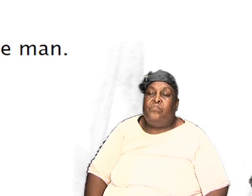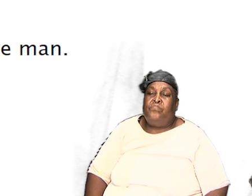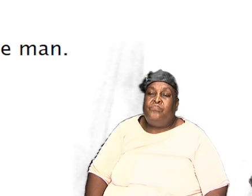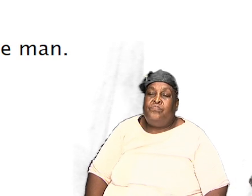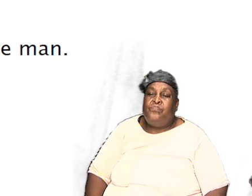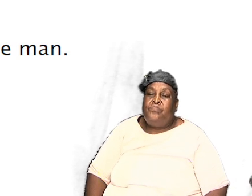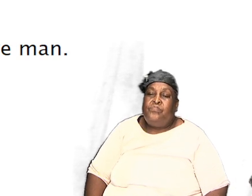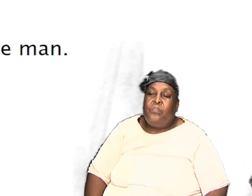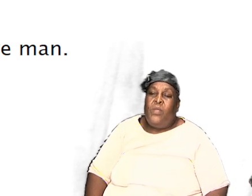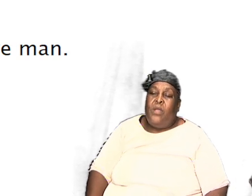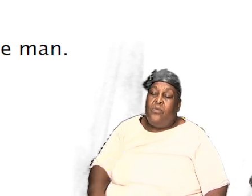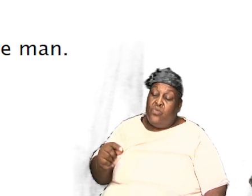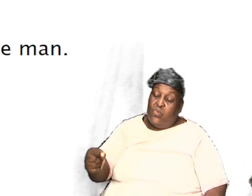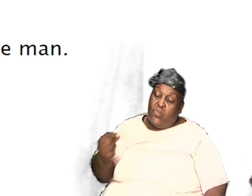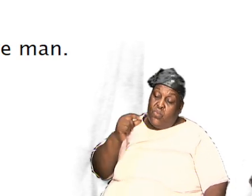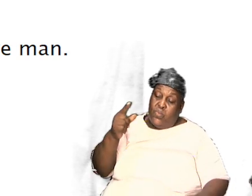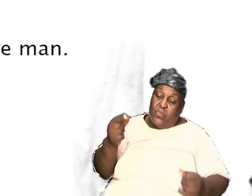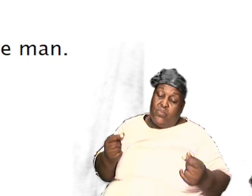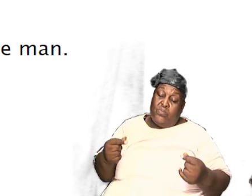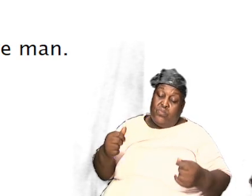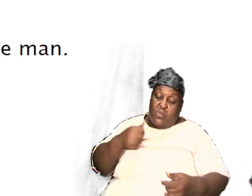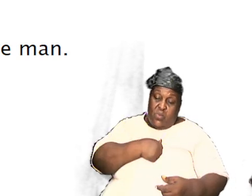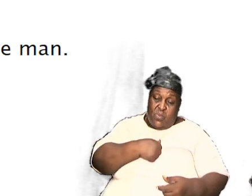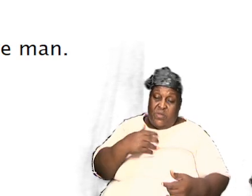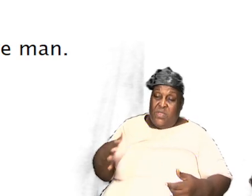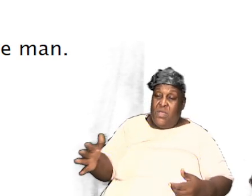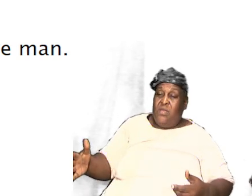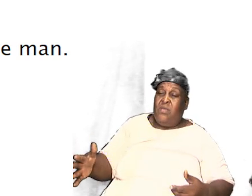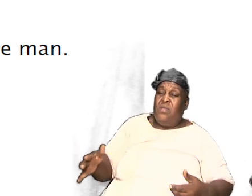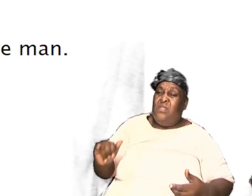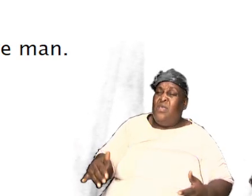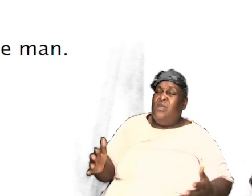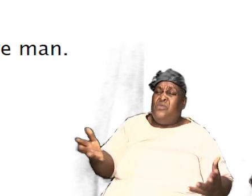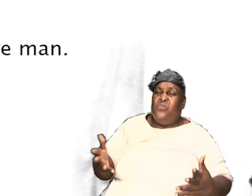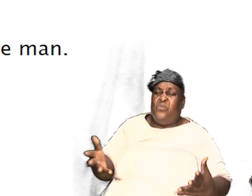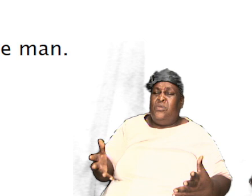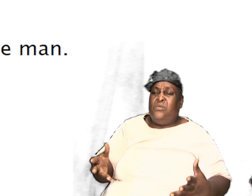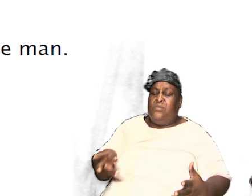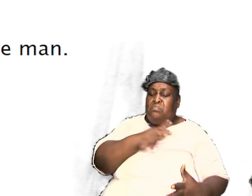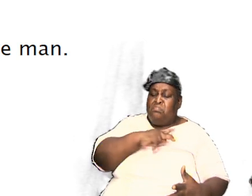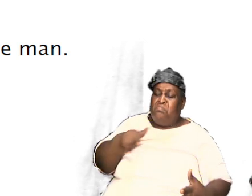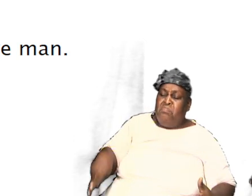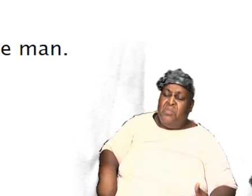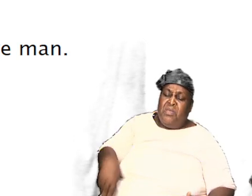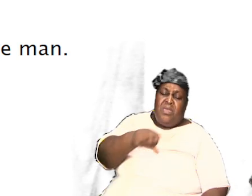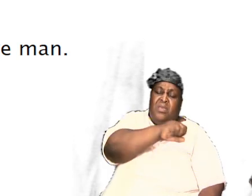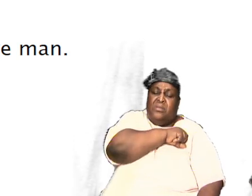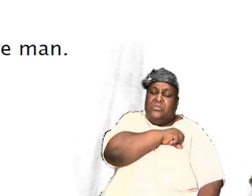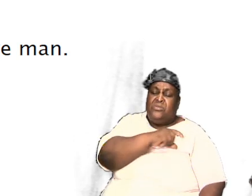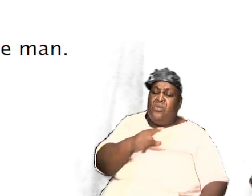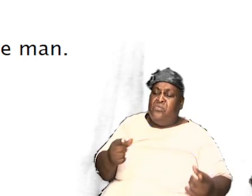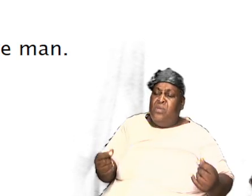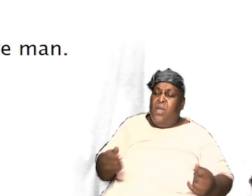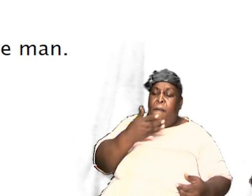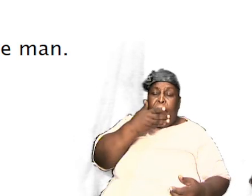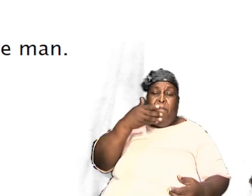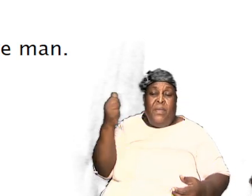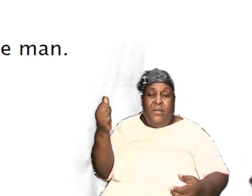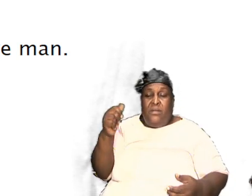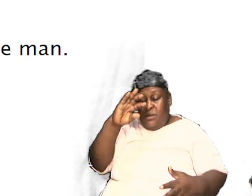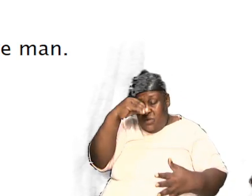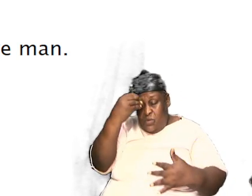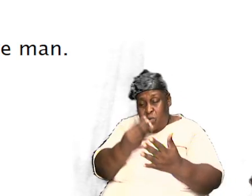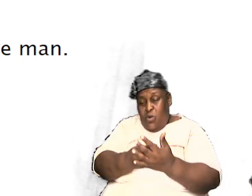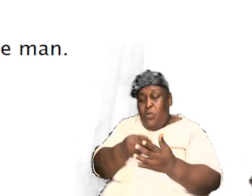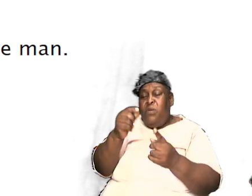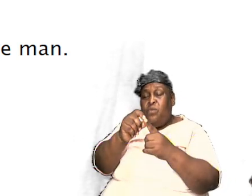And do our own thing. This was what King Saul was doing. It is better, brethren, to obey